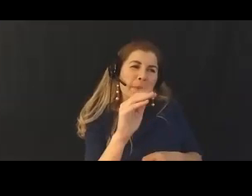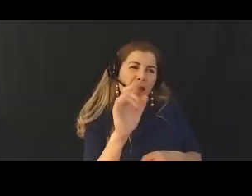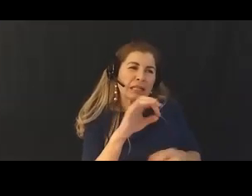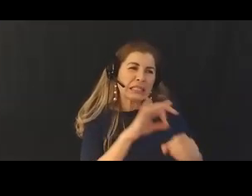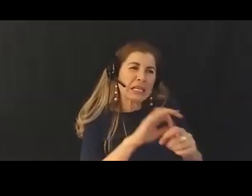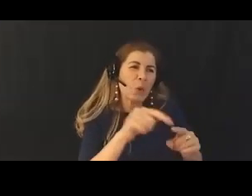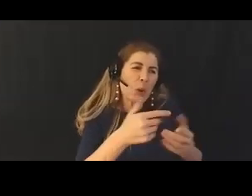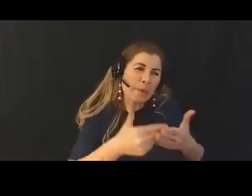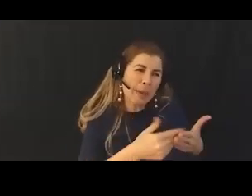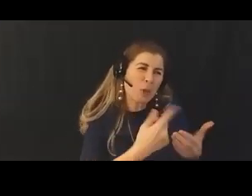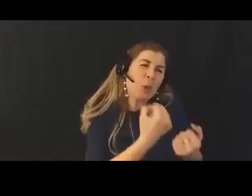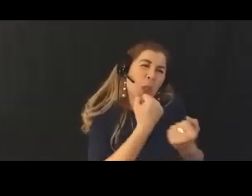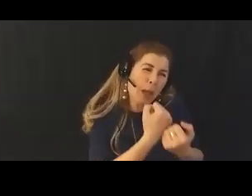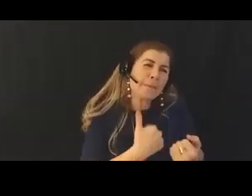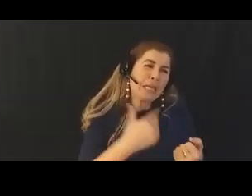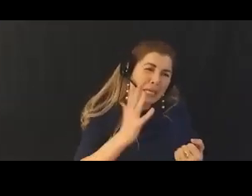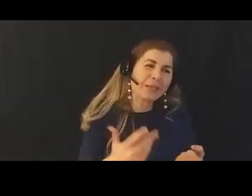and you loved me back.